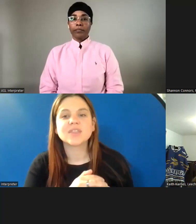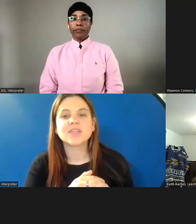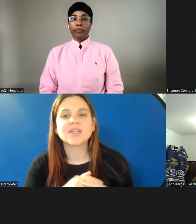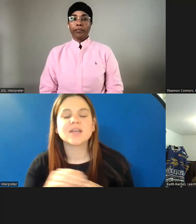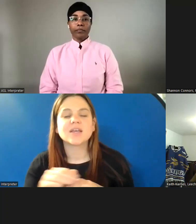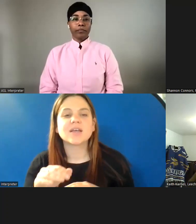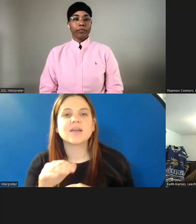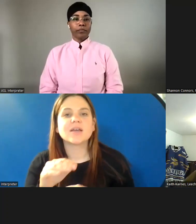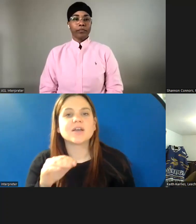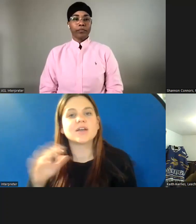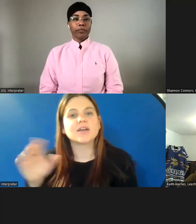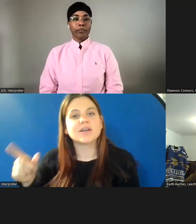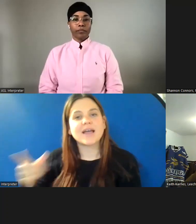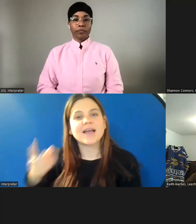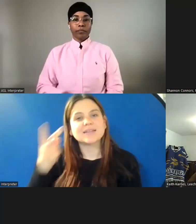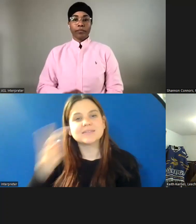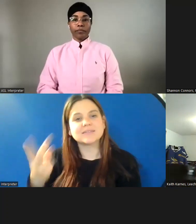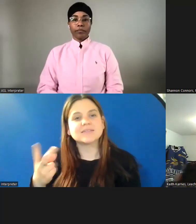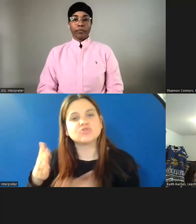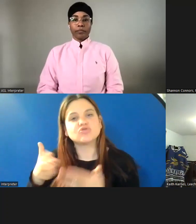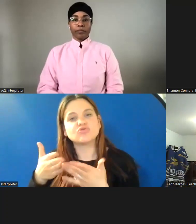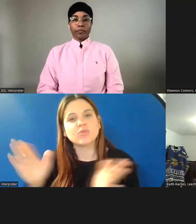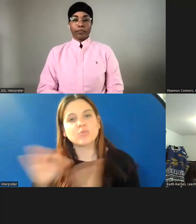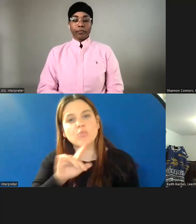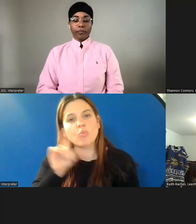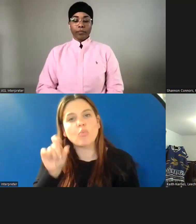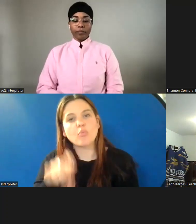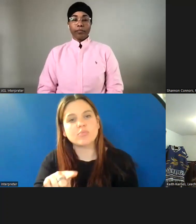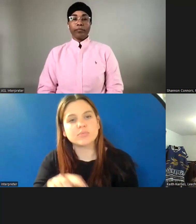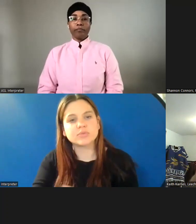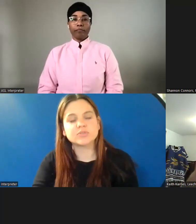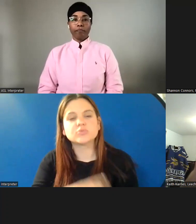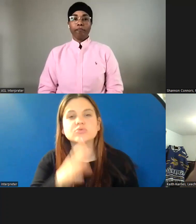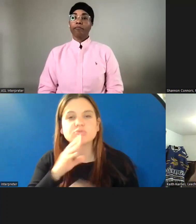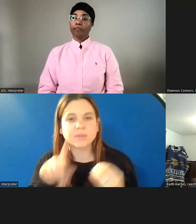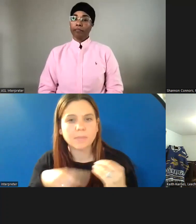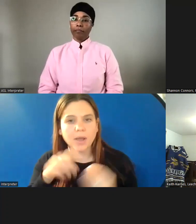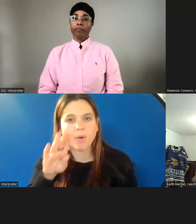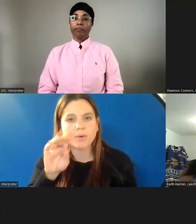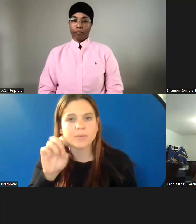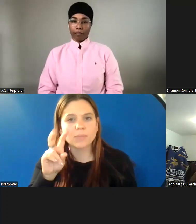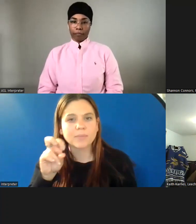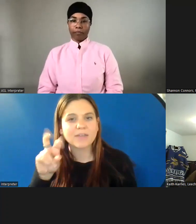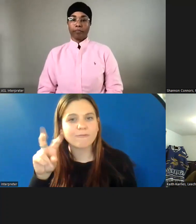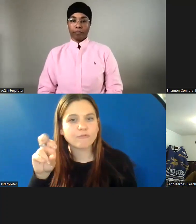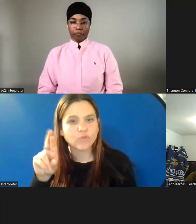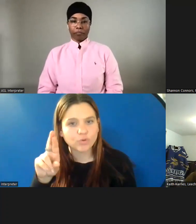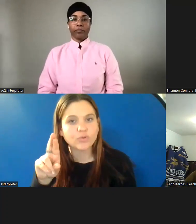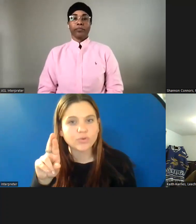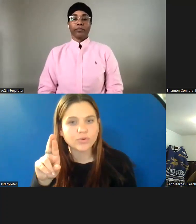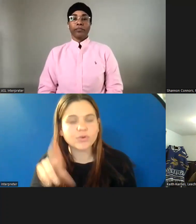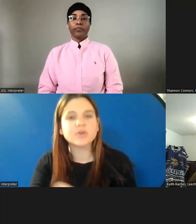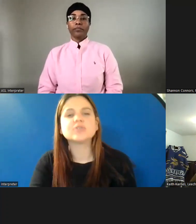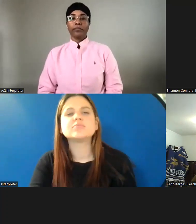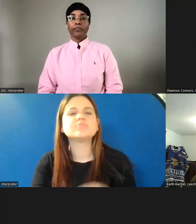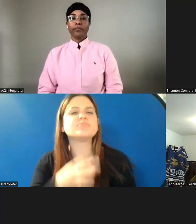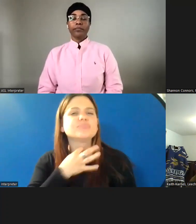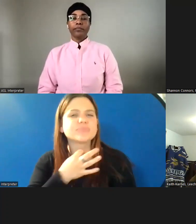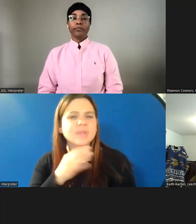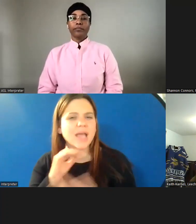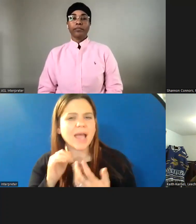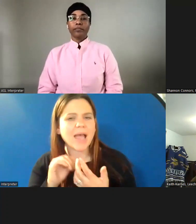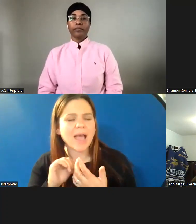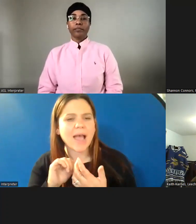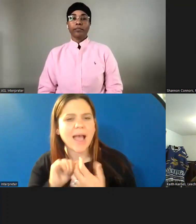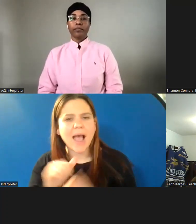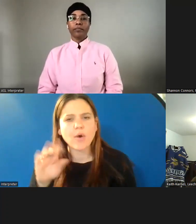Yeah, there was a general question in here. You mentioned beavers at one point, and so there was a question about how are beavers